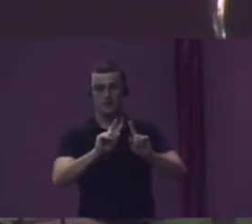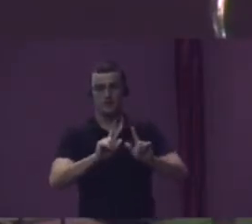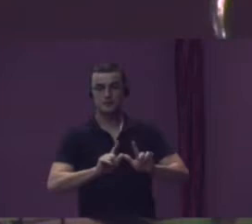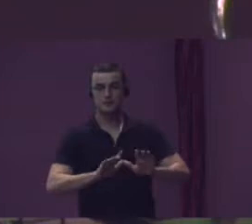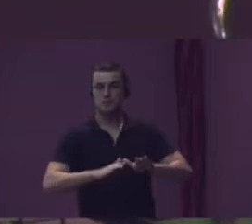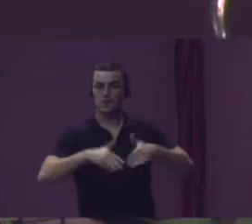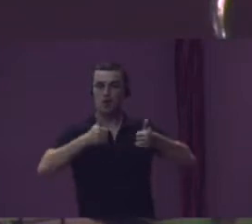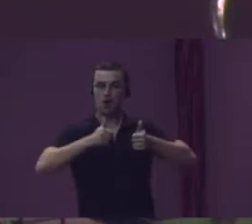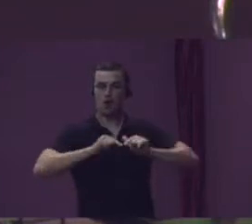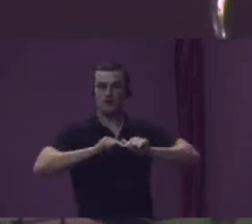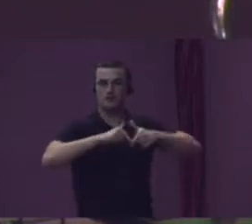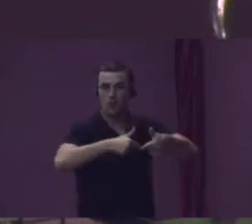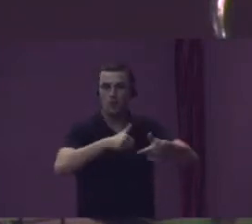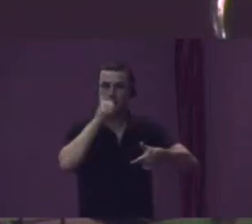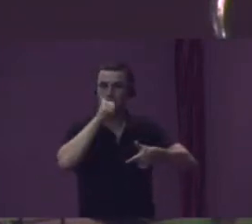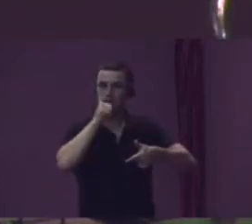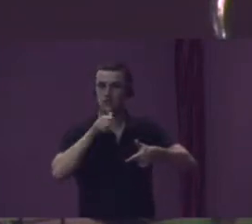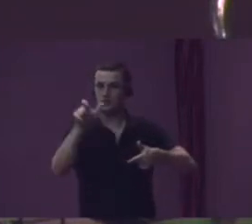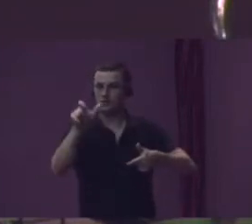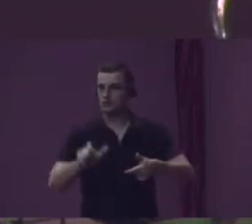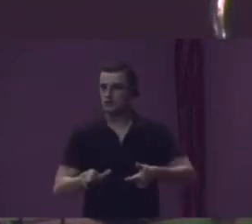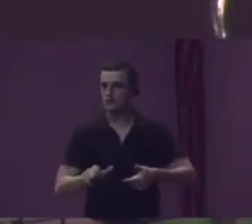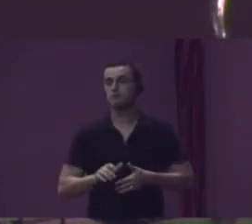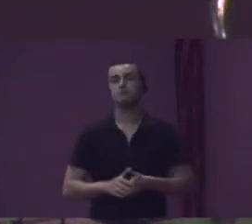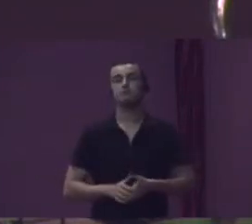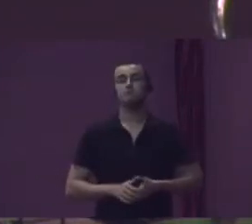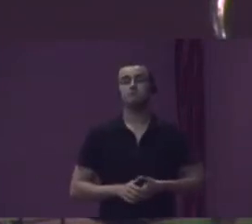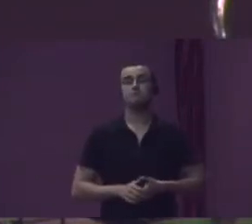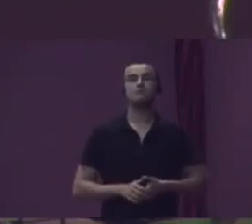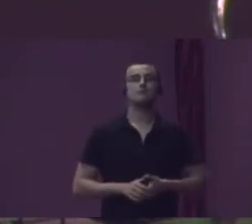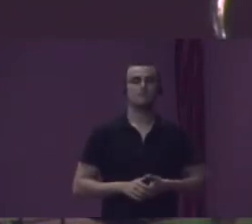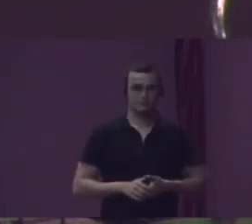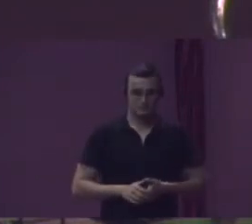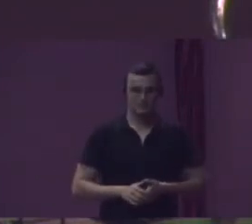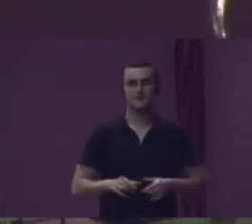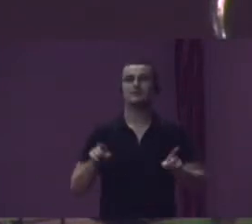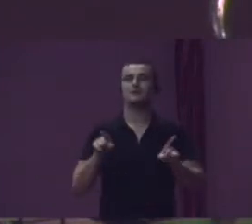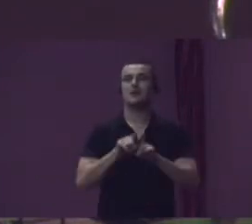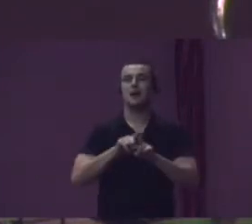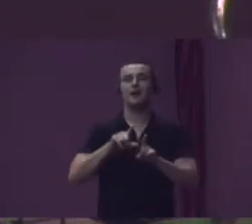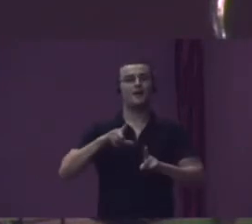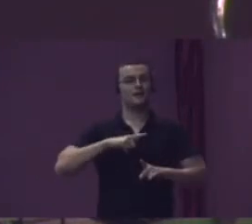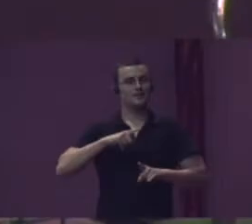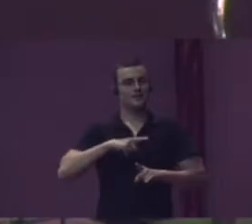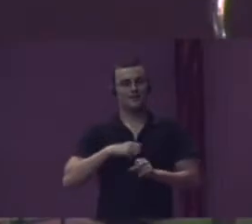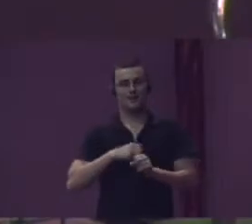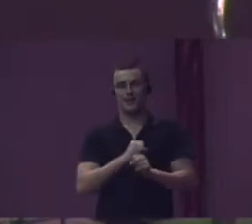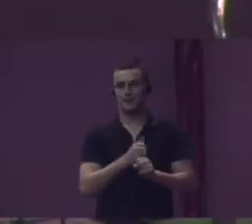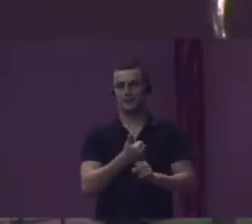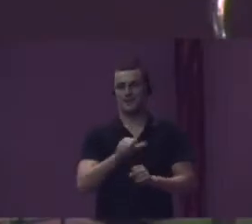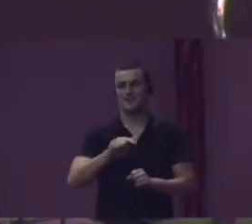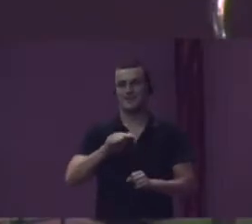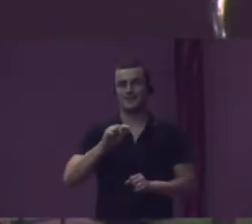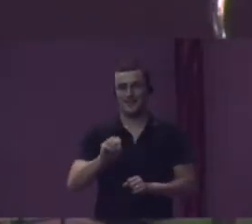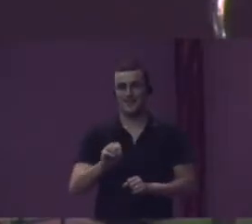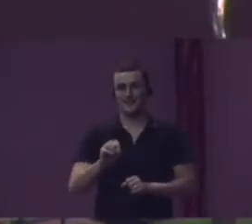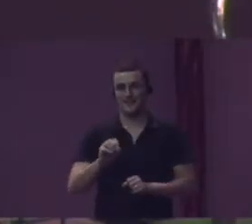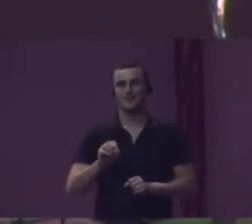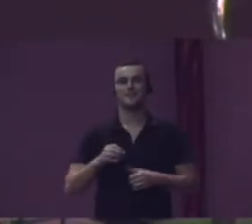By the 1970s, midwives disappeared, and over 98% of women in Puerto Rico birthed in hospitals,